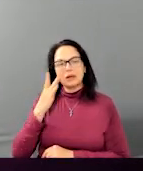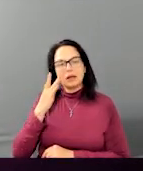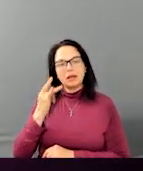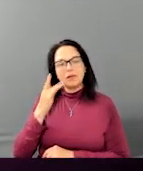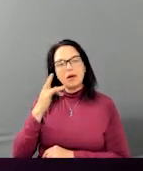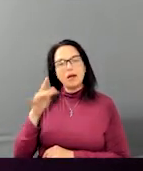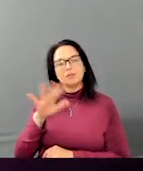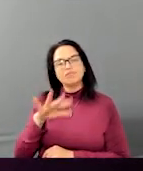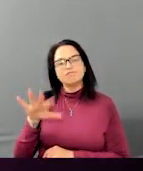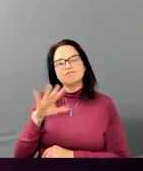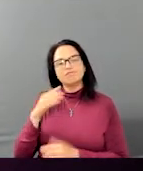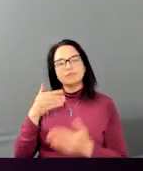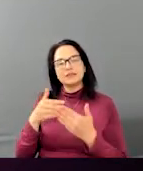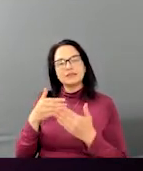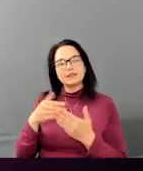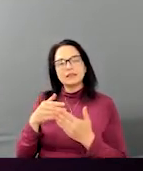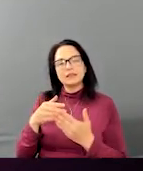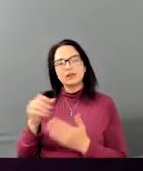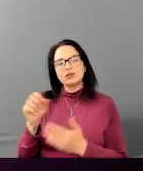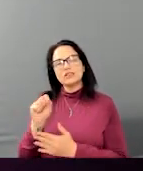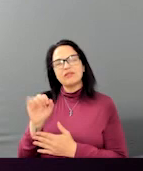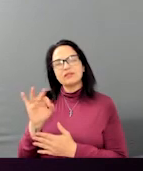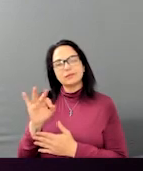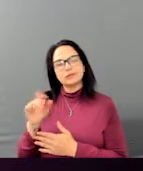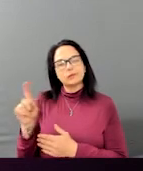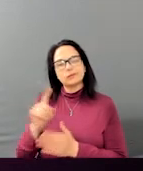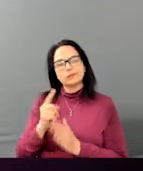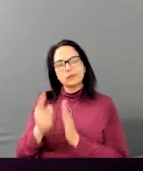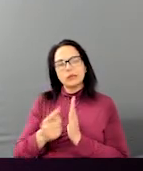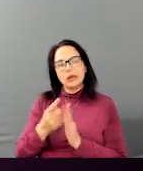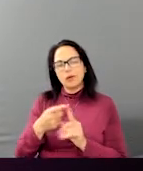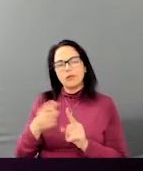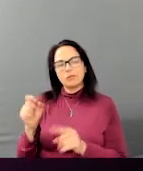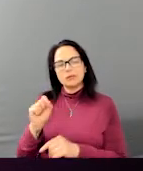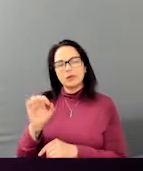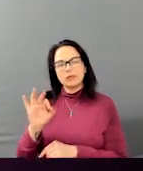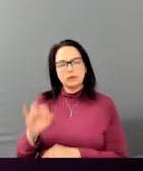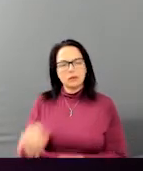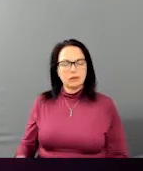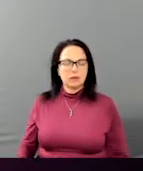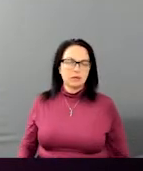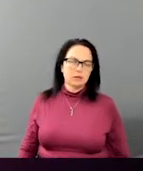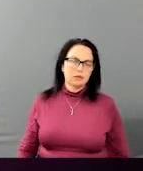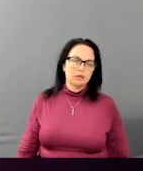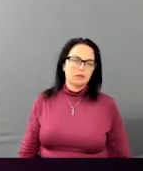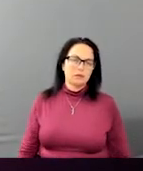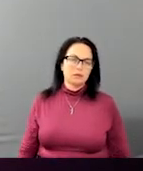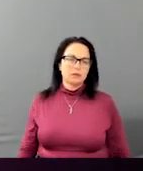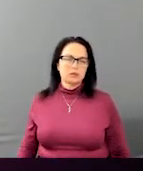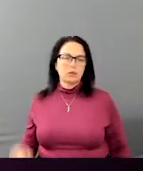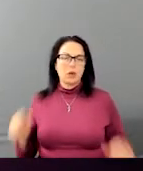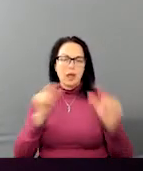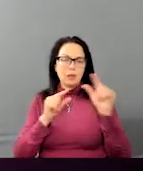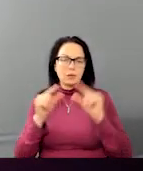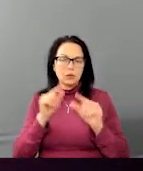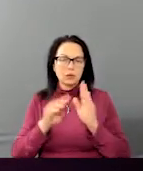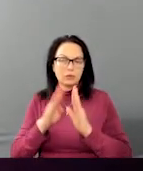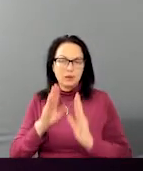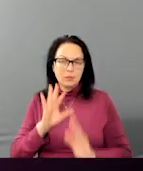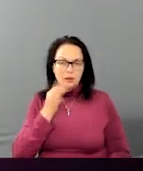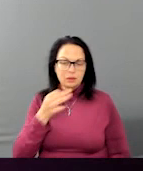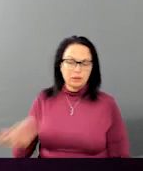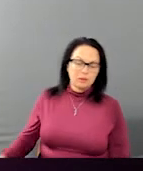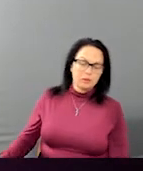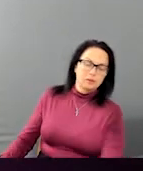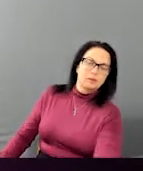somewhere near San Francisco, about an hour outside of San Francisco. So I'm a Google developer expert and a